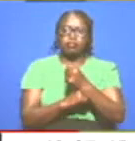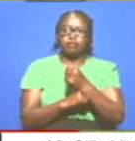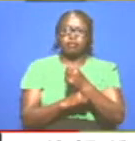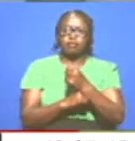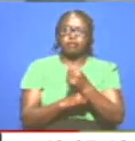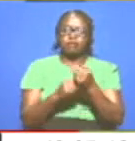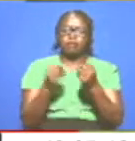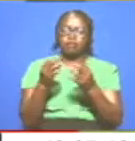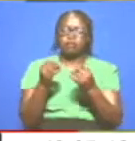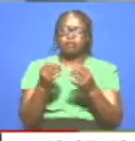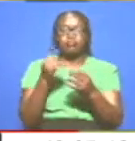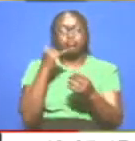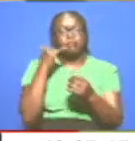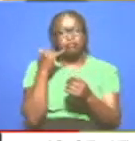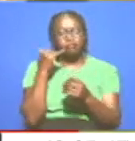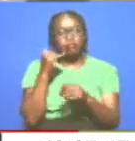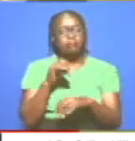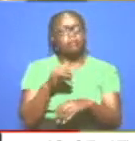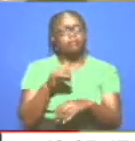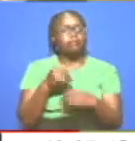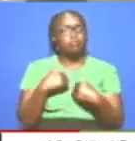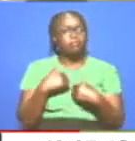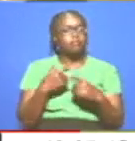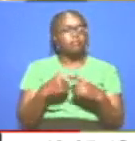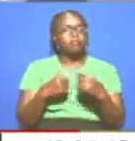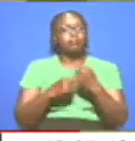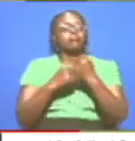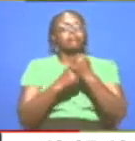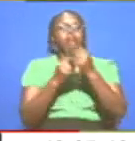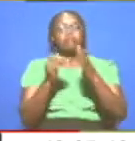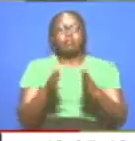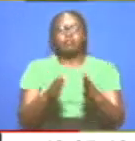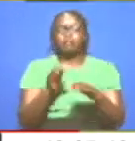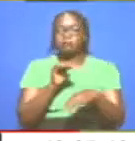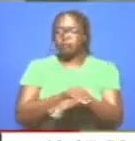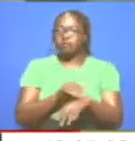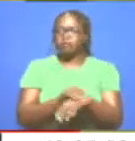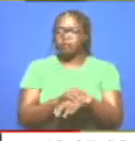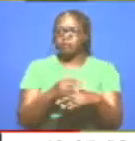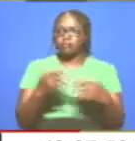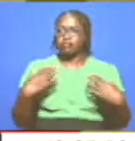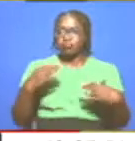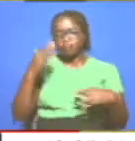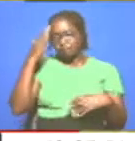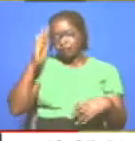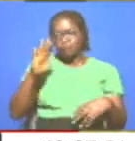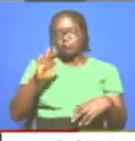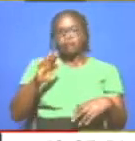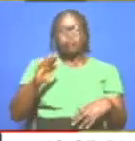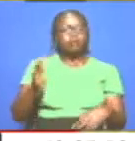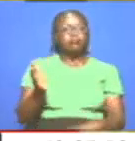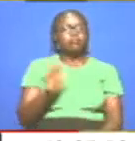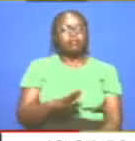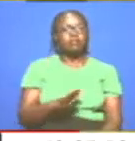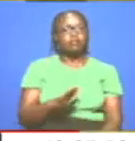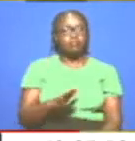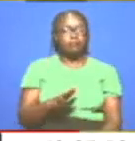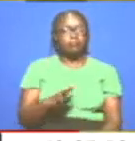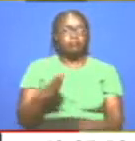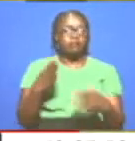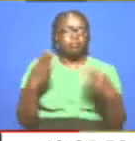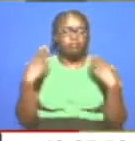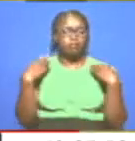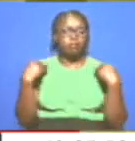many calls from our sponsors, you know. It's good that now people are aware that Kenya cricket is back, and sponsors are